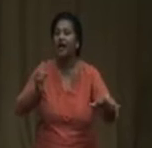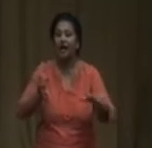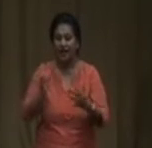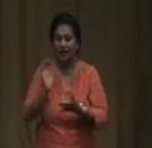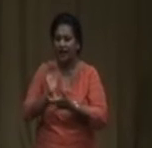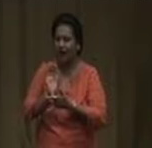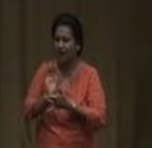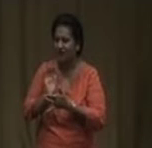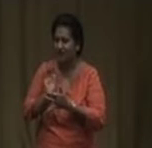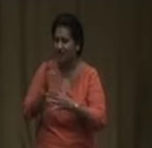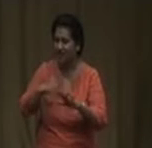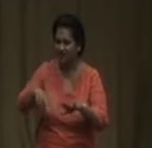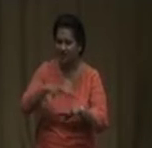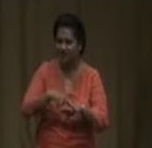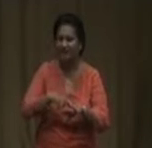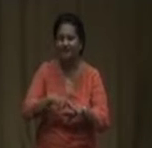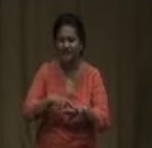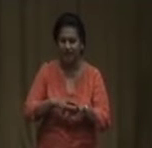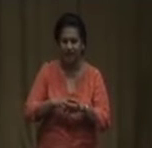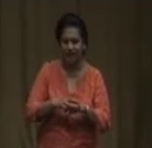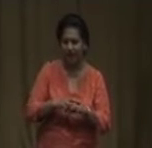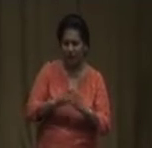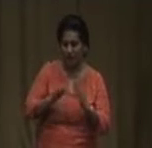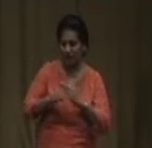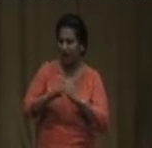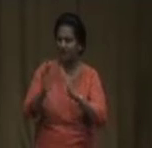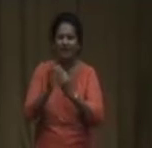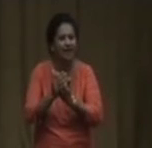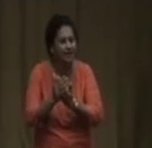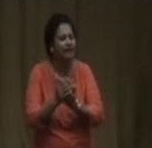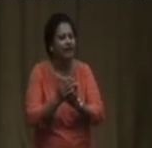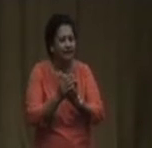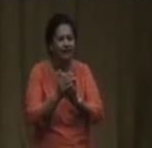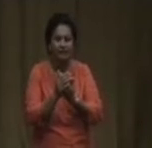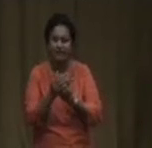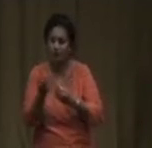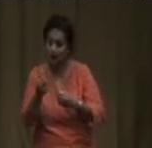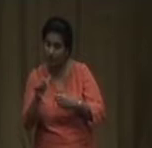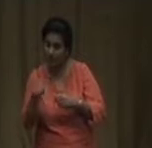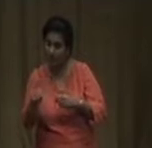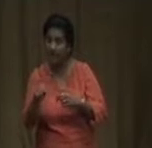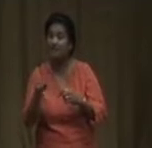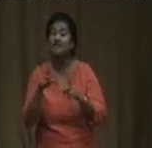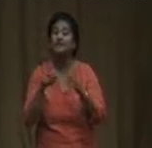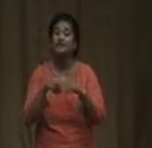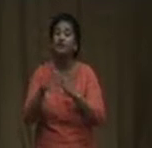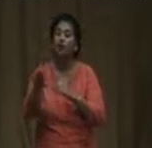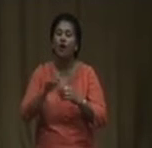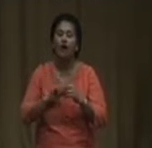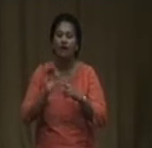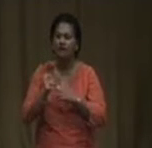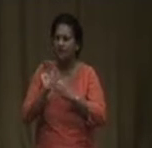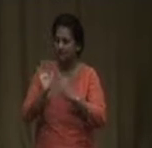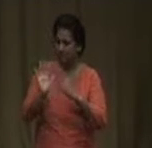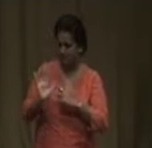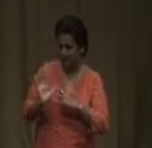across the region. The use of technology-mediated education is in your DNA.